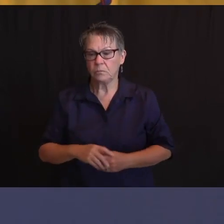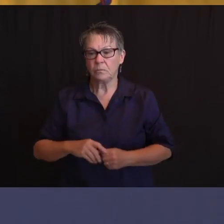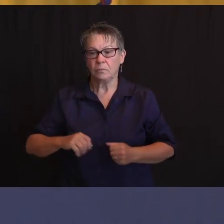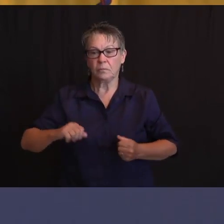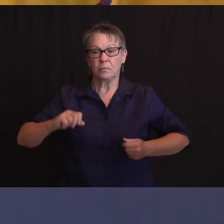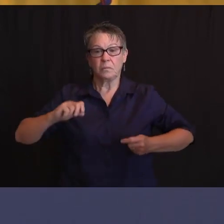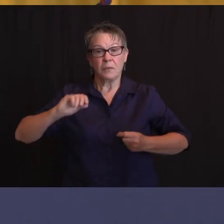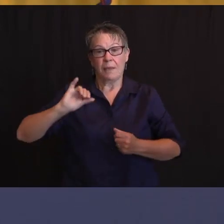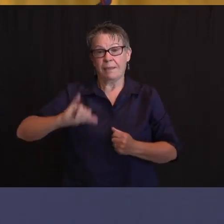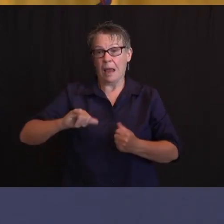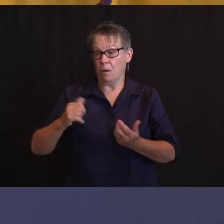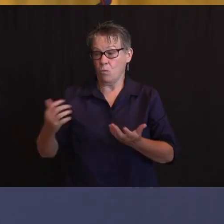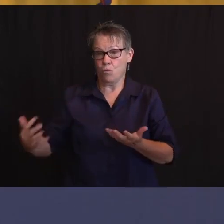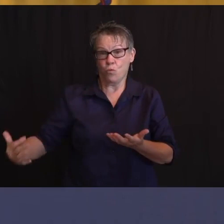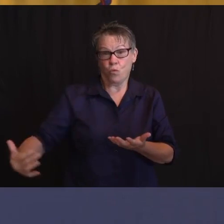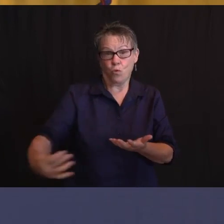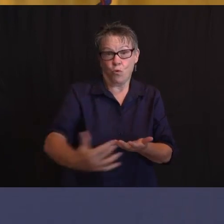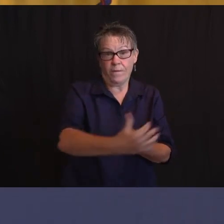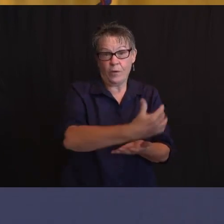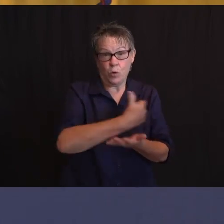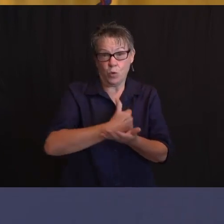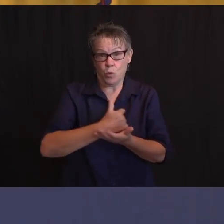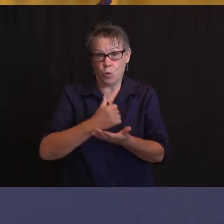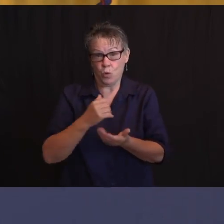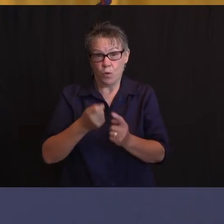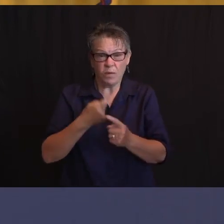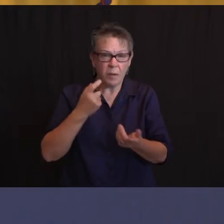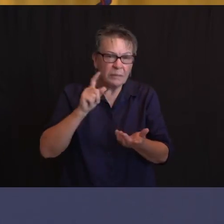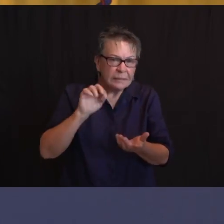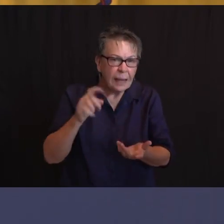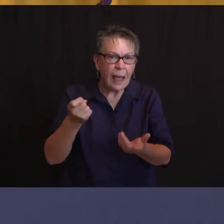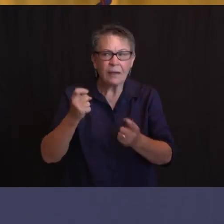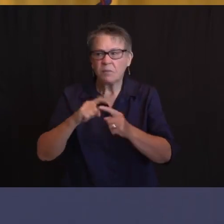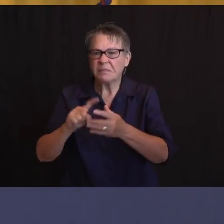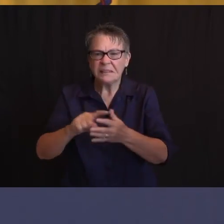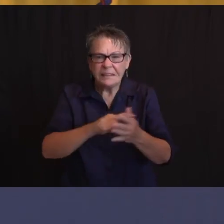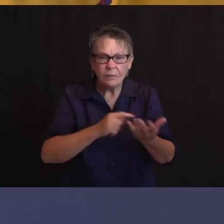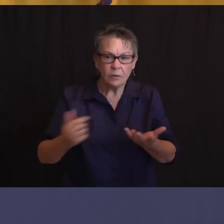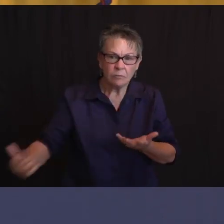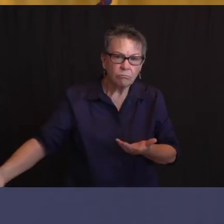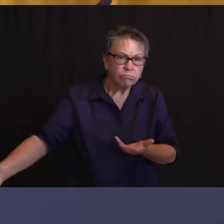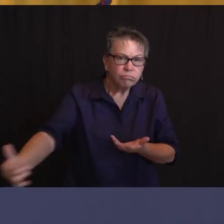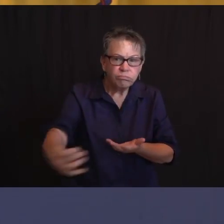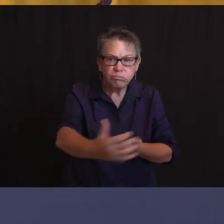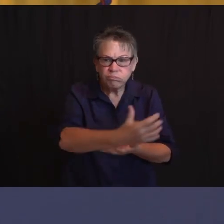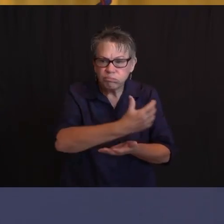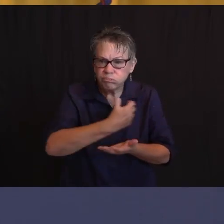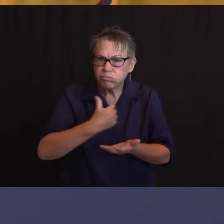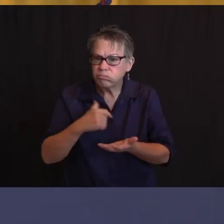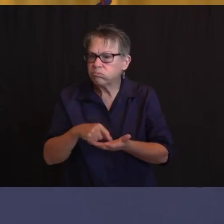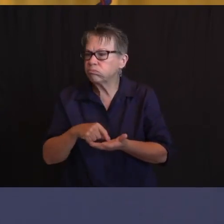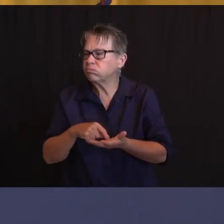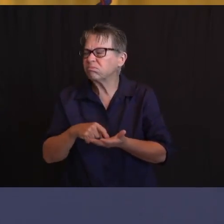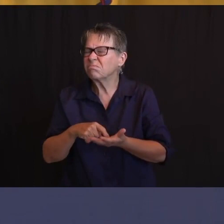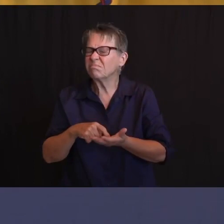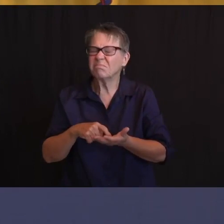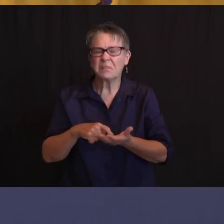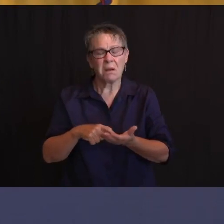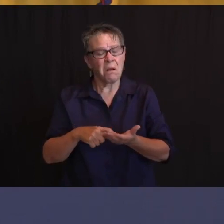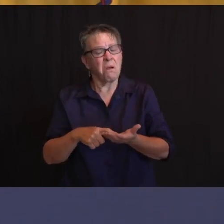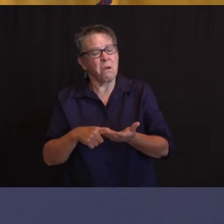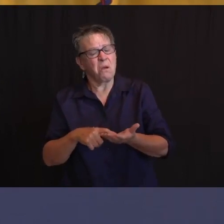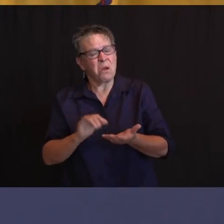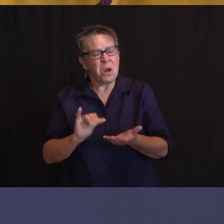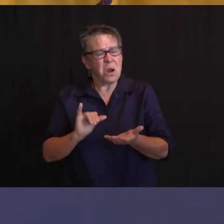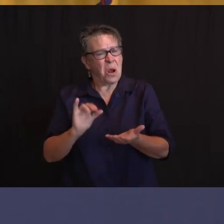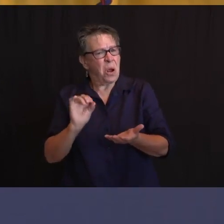for an enormous hole. And it's at a minimum of $5 billion in the here and